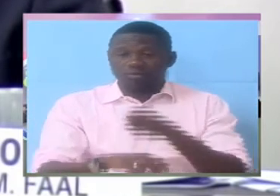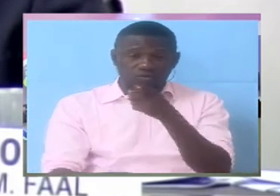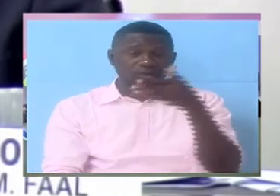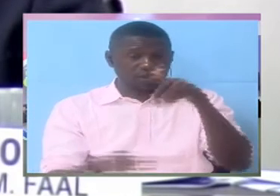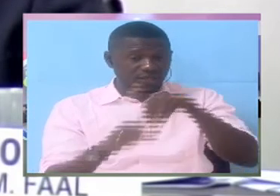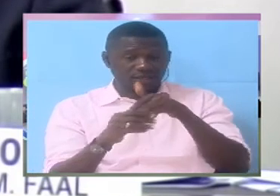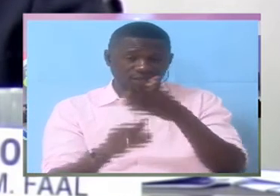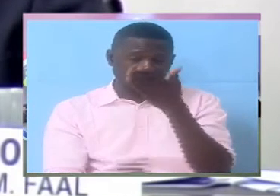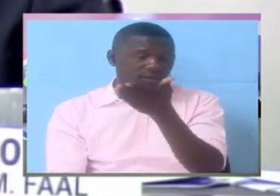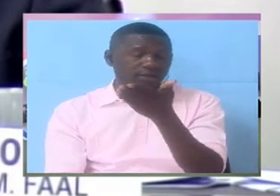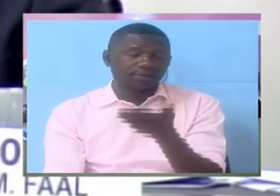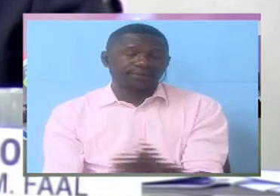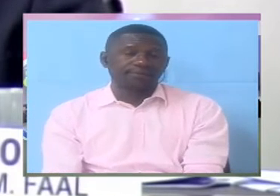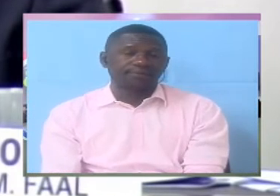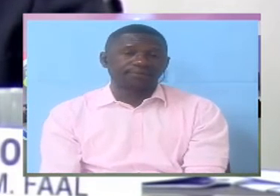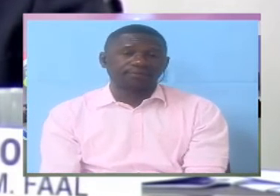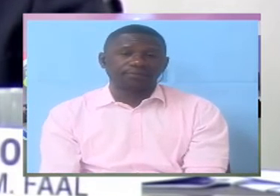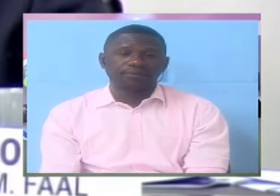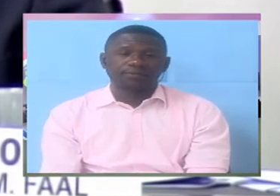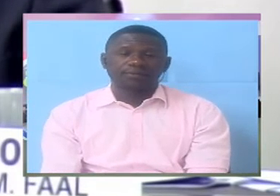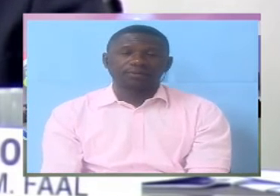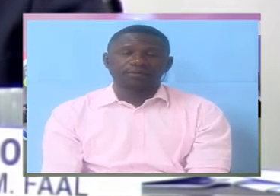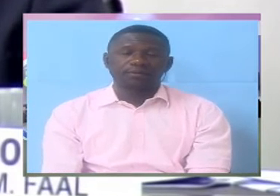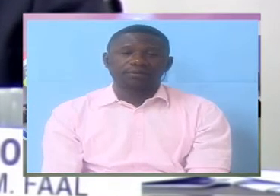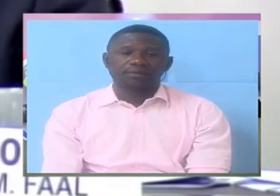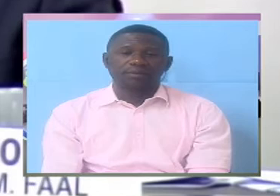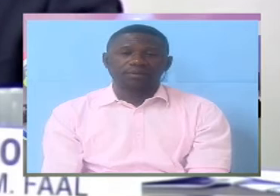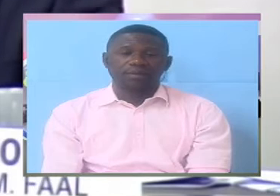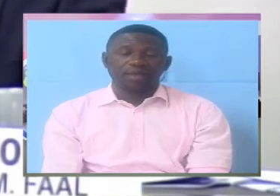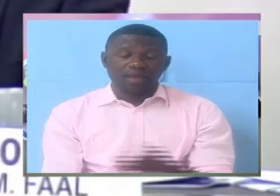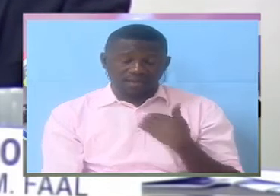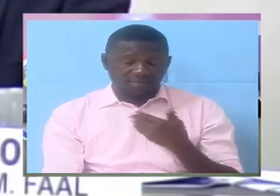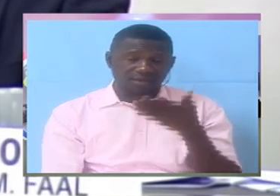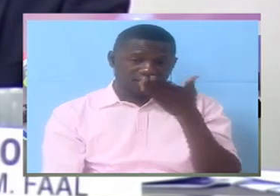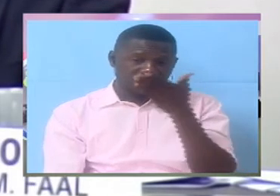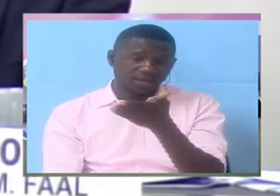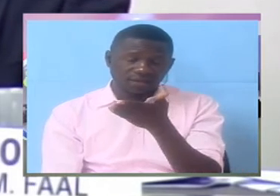there. Being present.